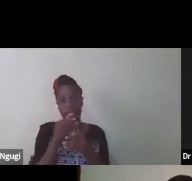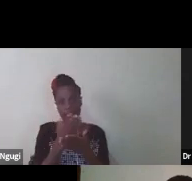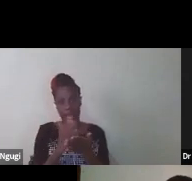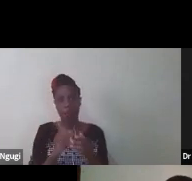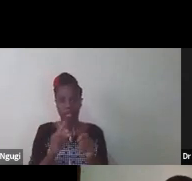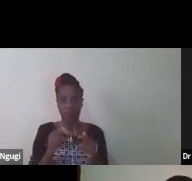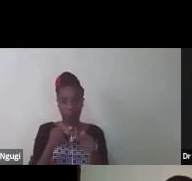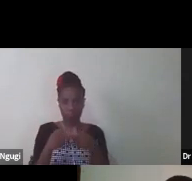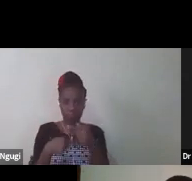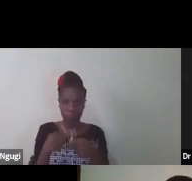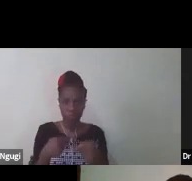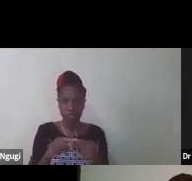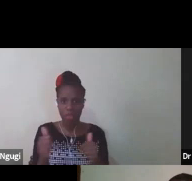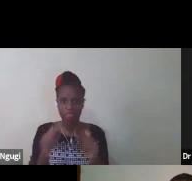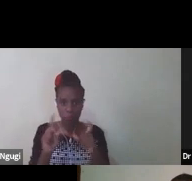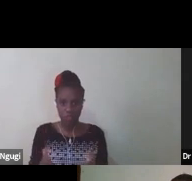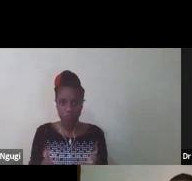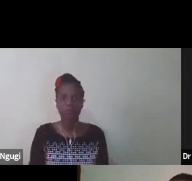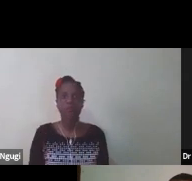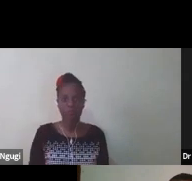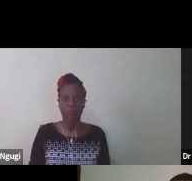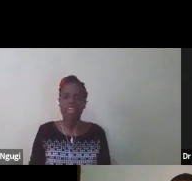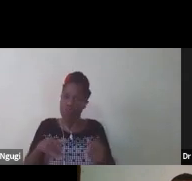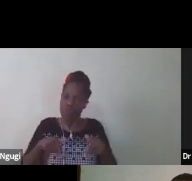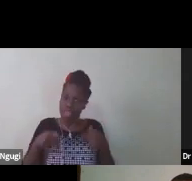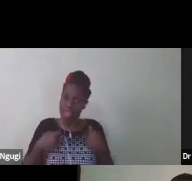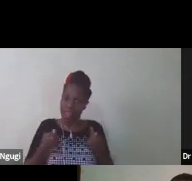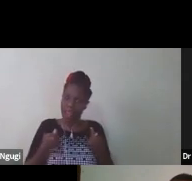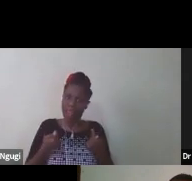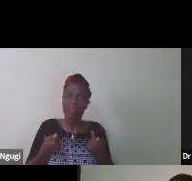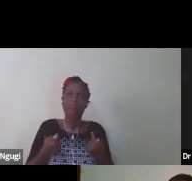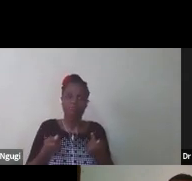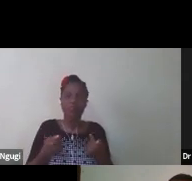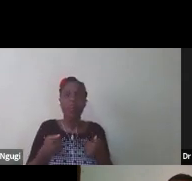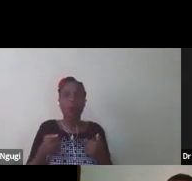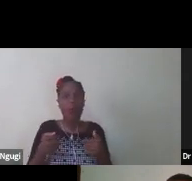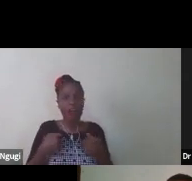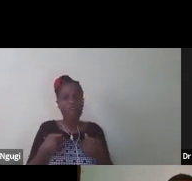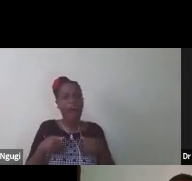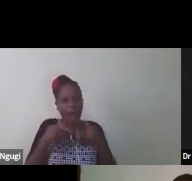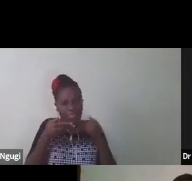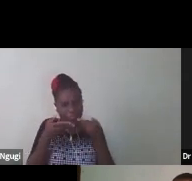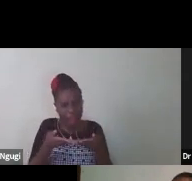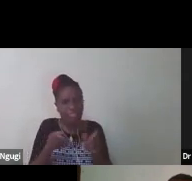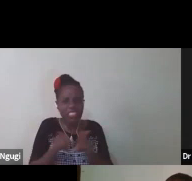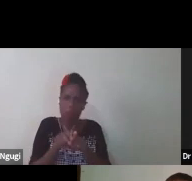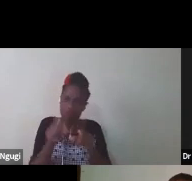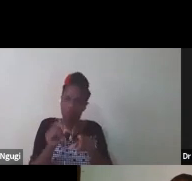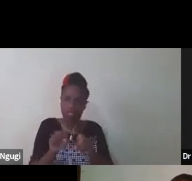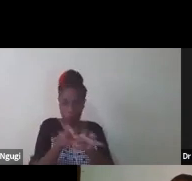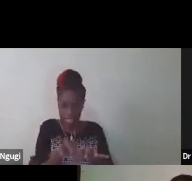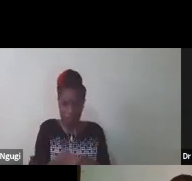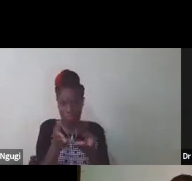in. And if you feel you have an answer that would be able to just respond